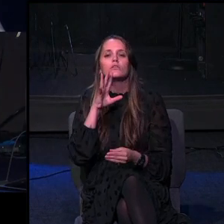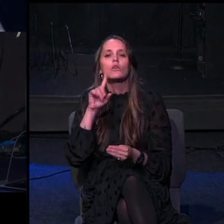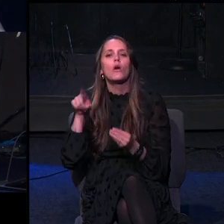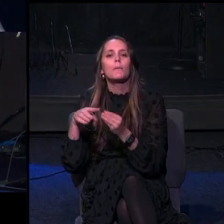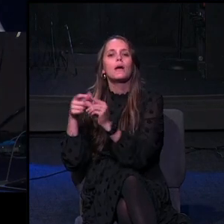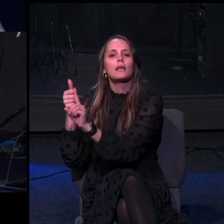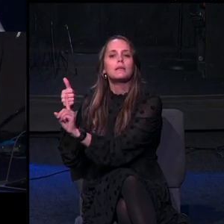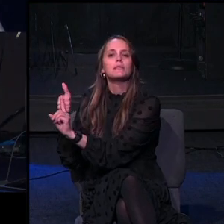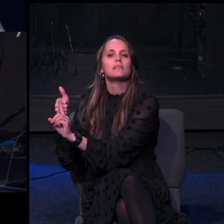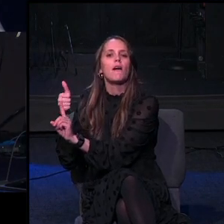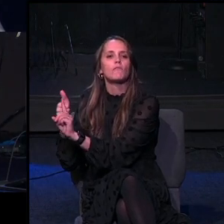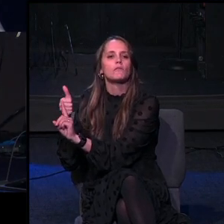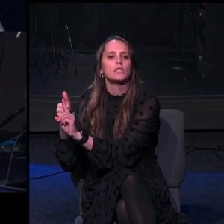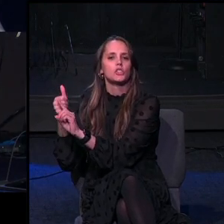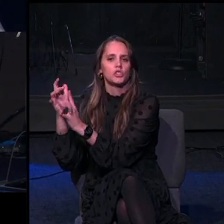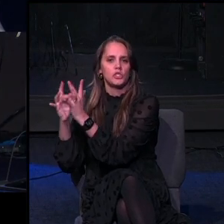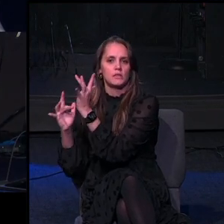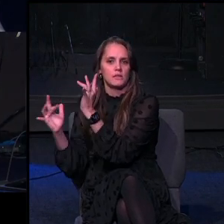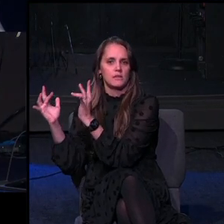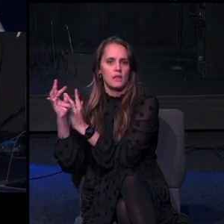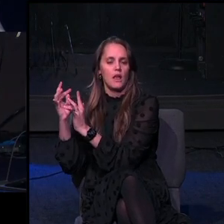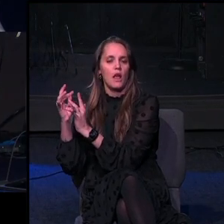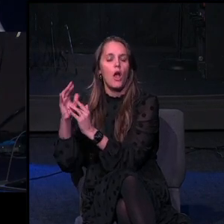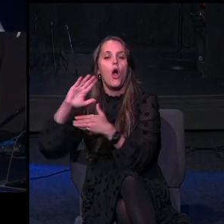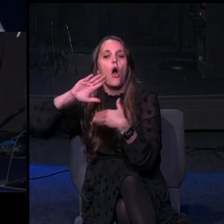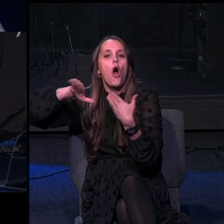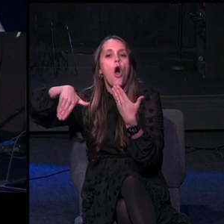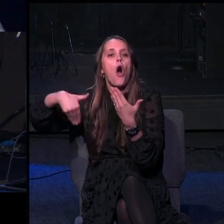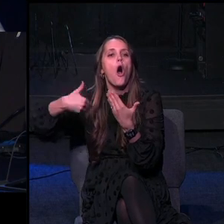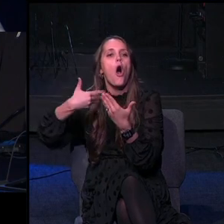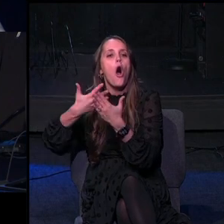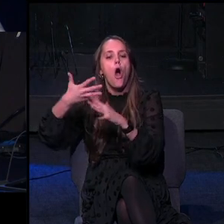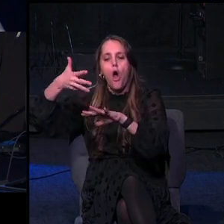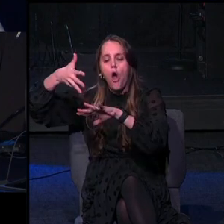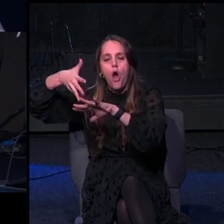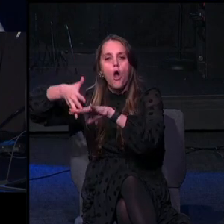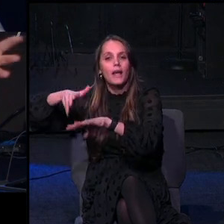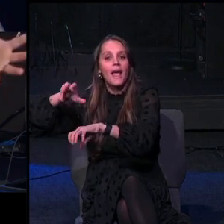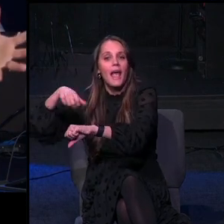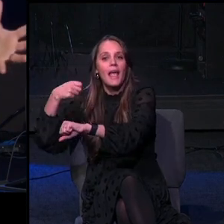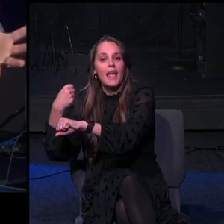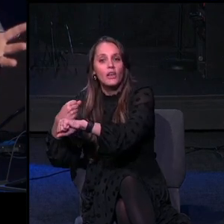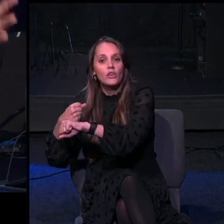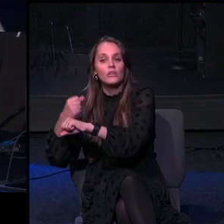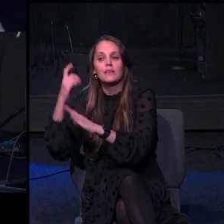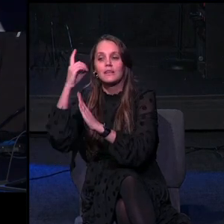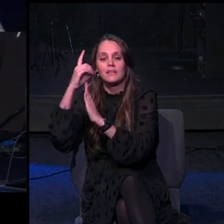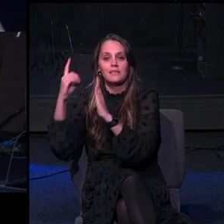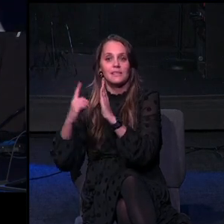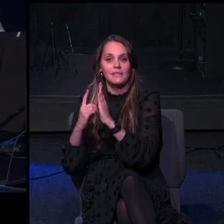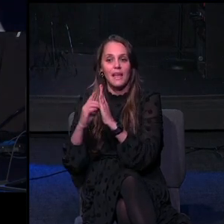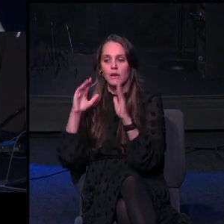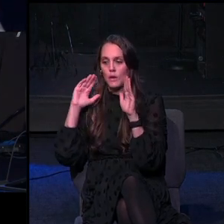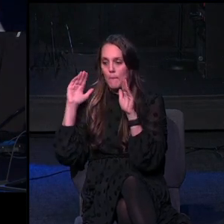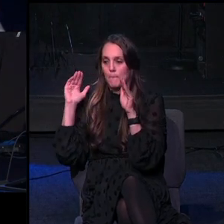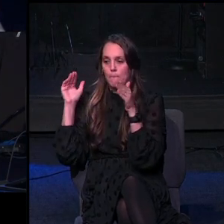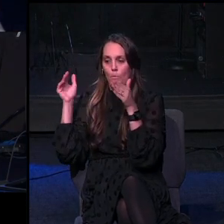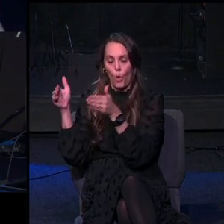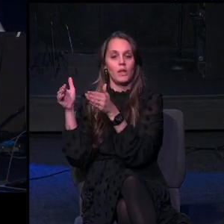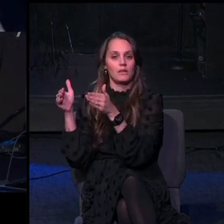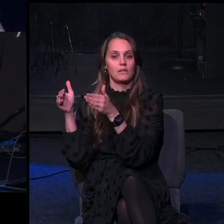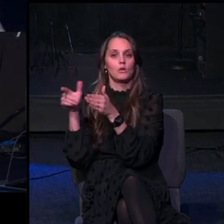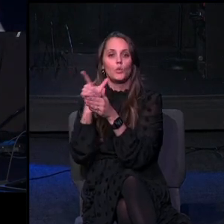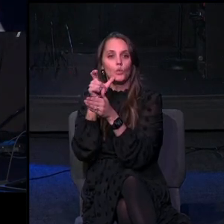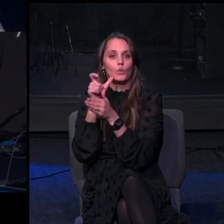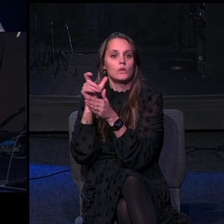himself. Remember I said every anchor is designed to point to the person of Jesus. Jesus looks at the crowd of his disciples and he